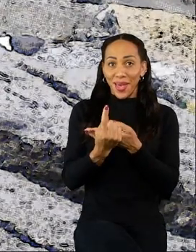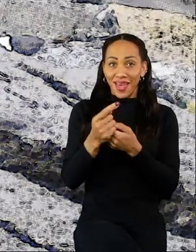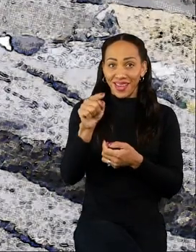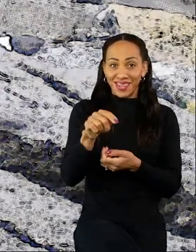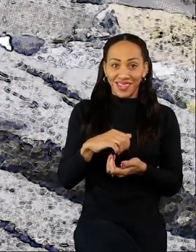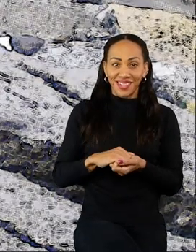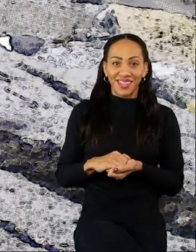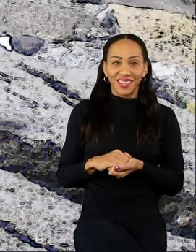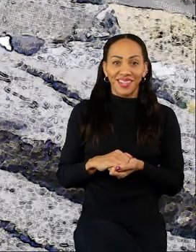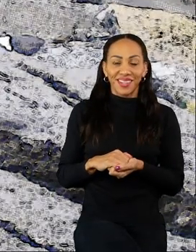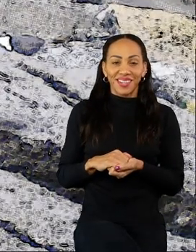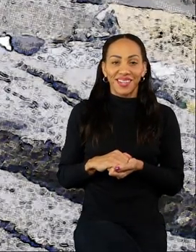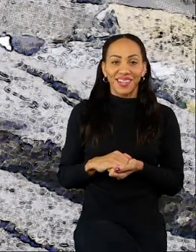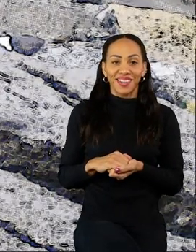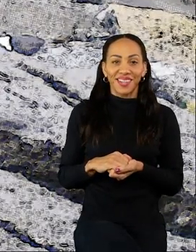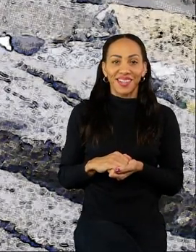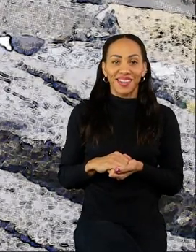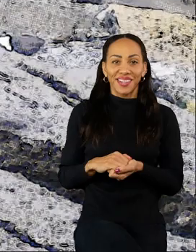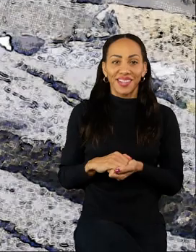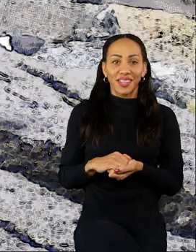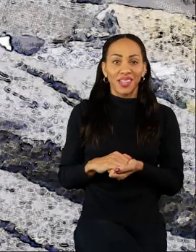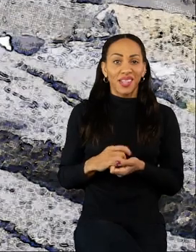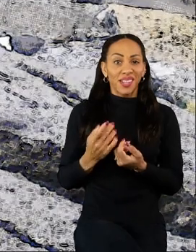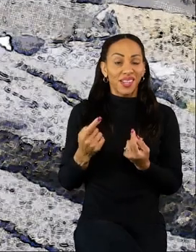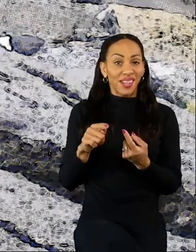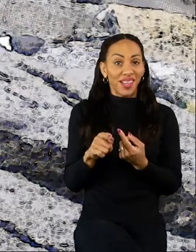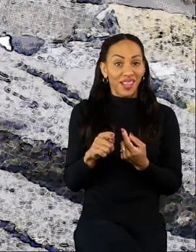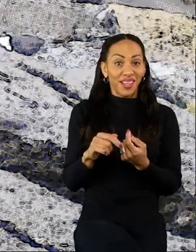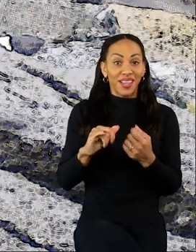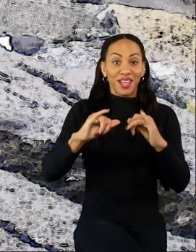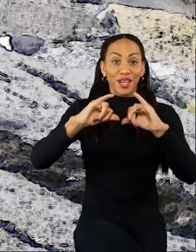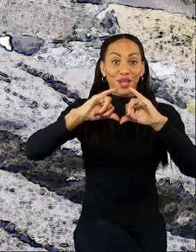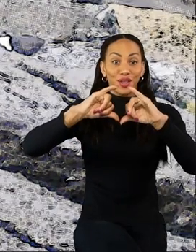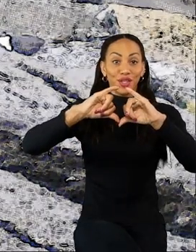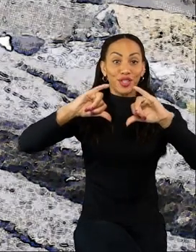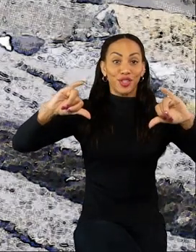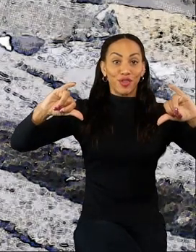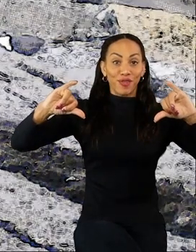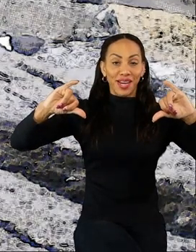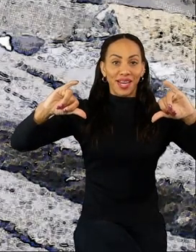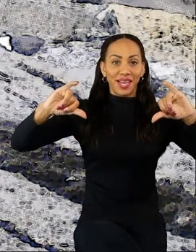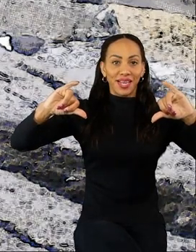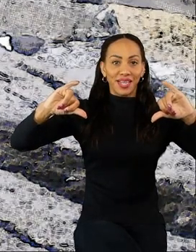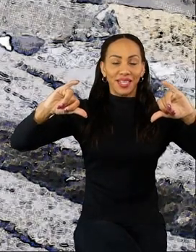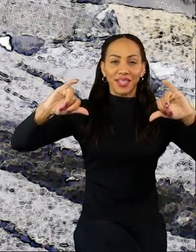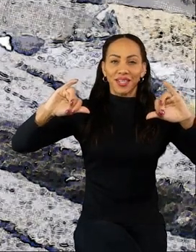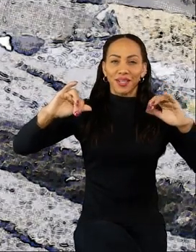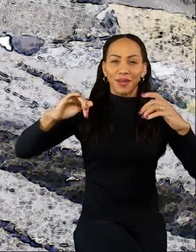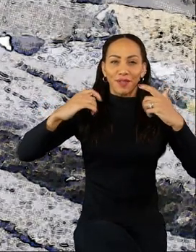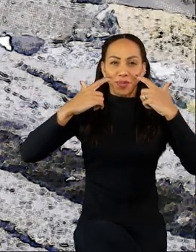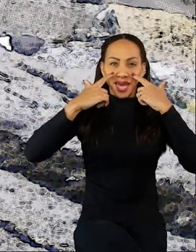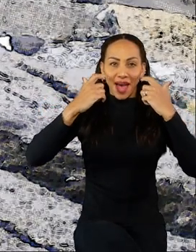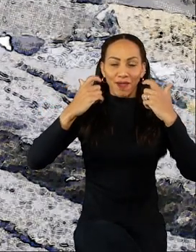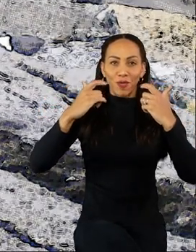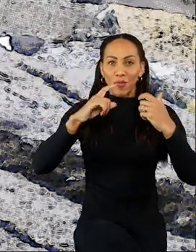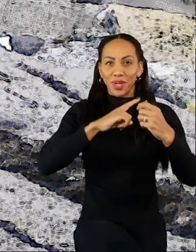like the wink, so you have to be careful. You position you behind the mirror. There's a slight sort of filter on the windscreen to sort of